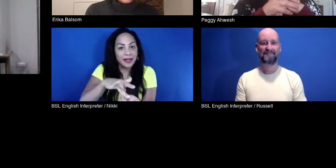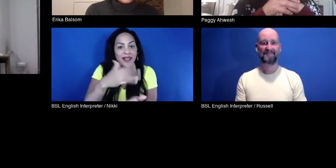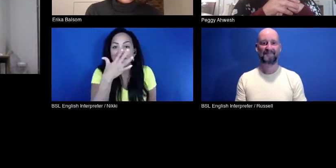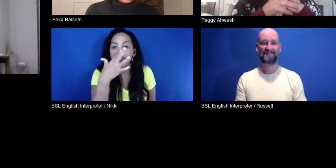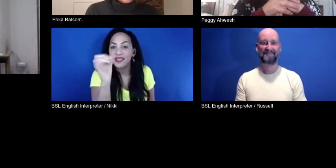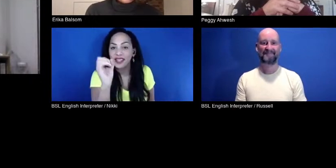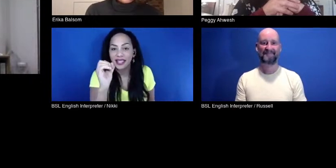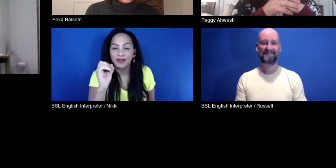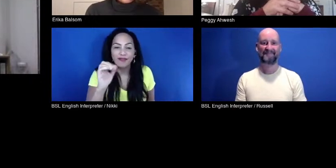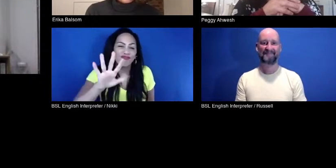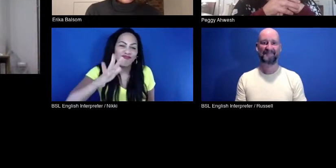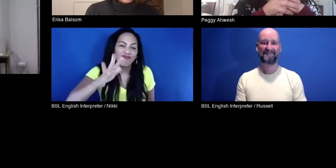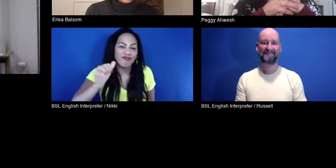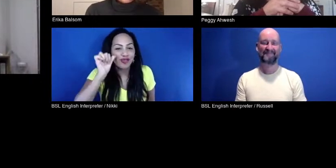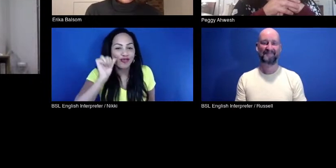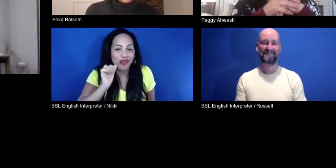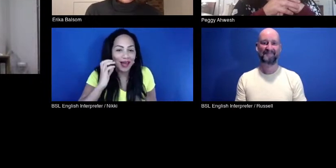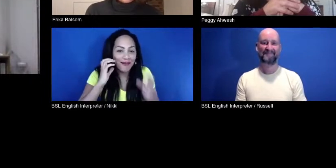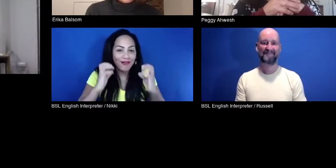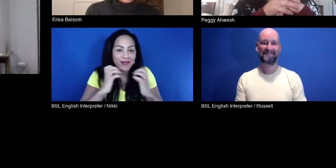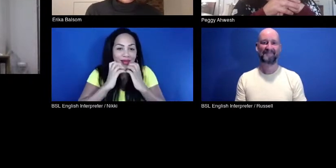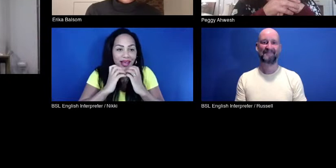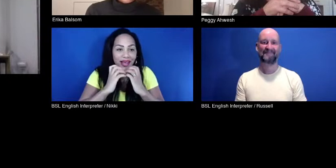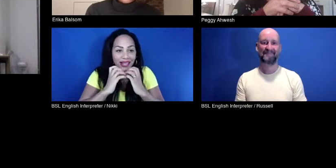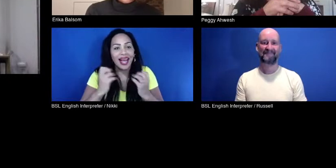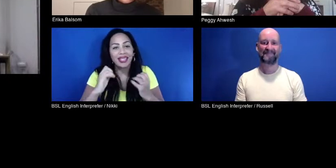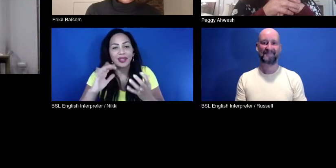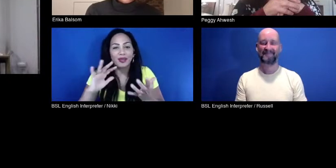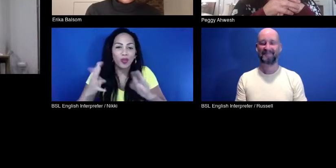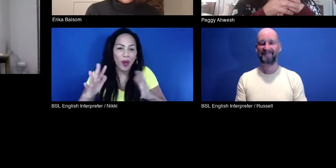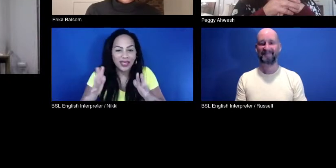beard, wearing a white t-shirt, and also has a blue background.